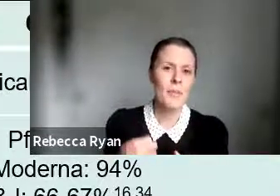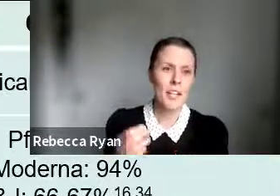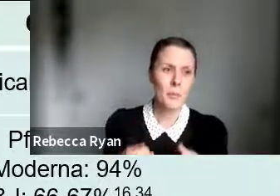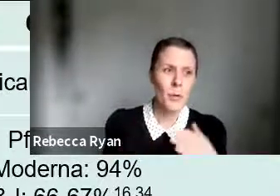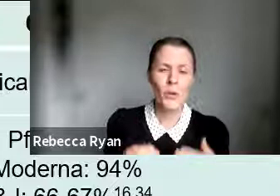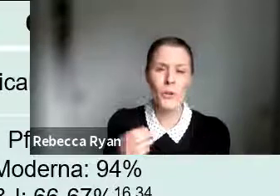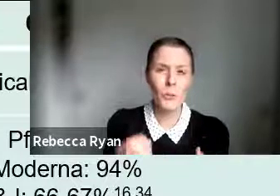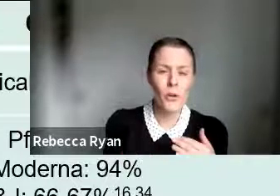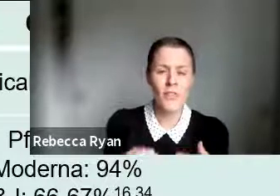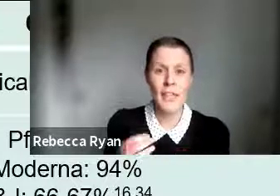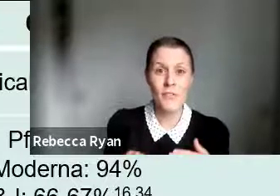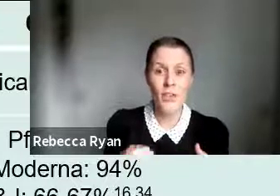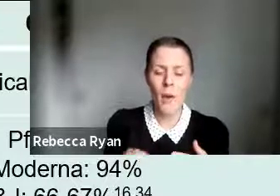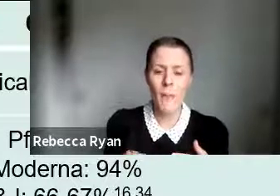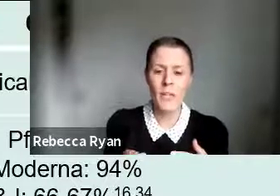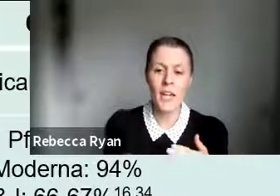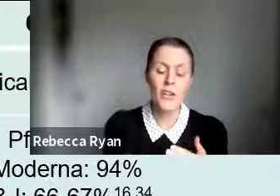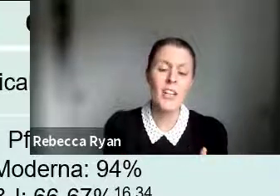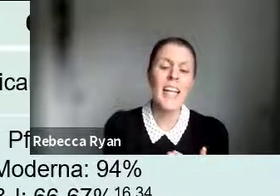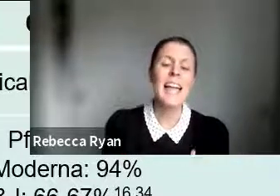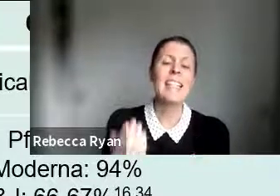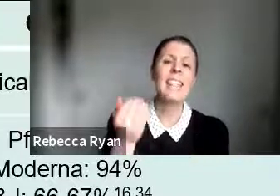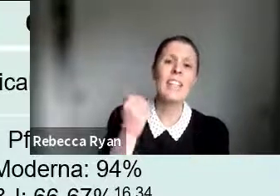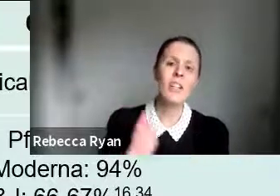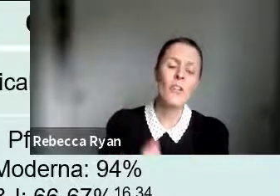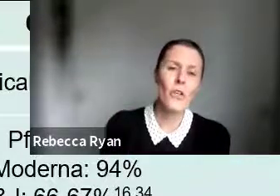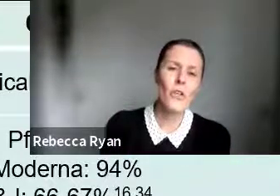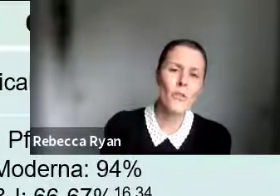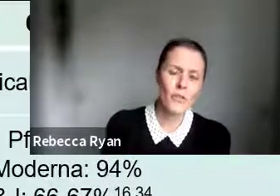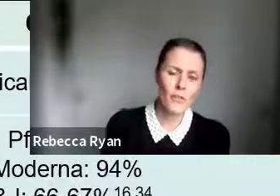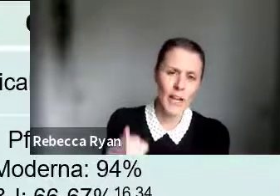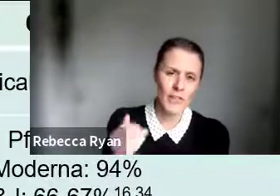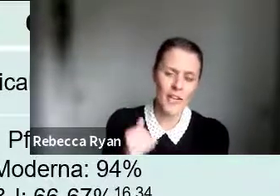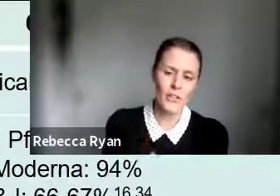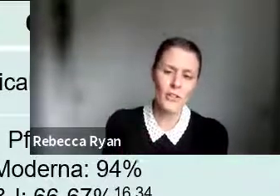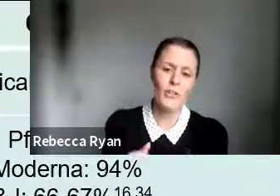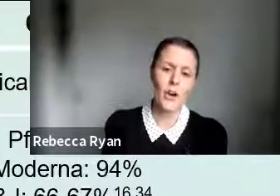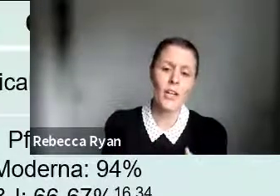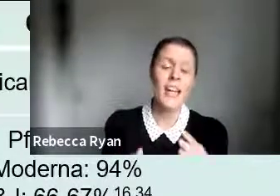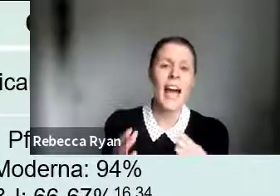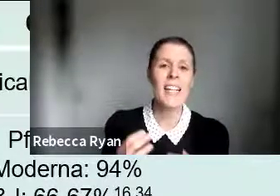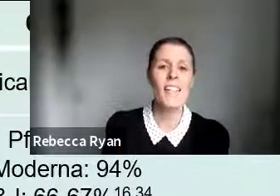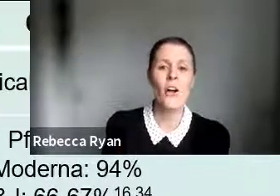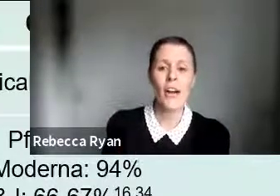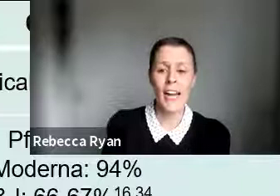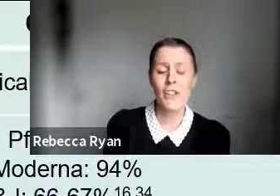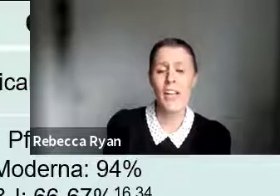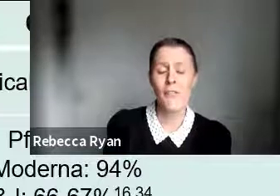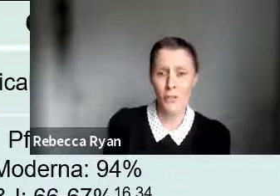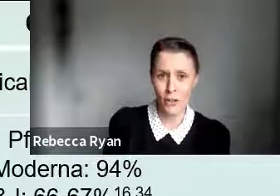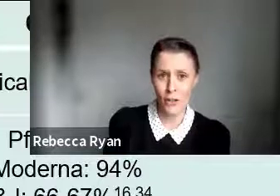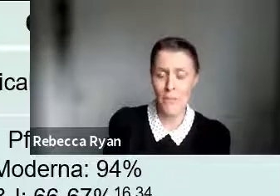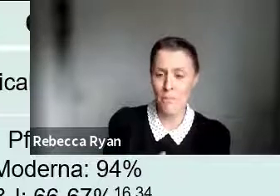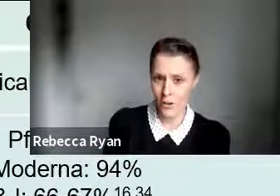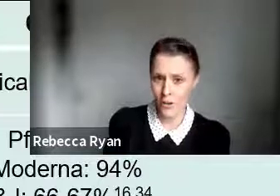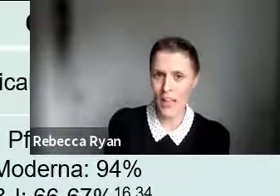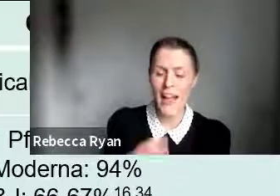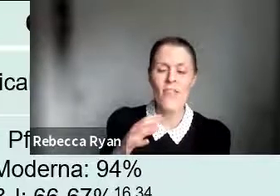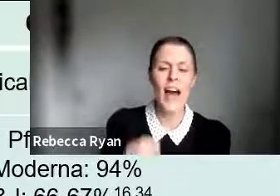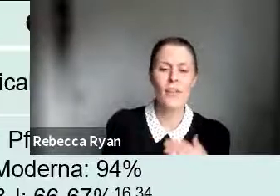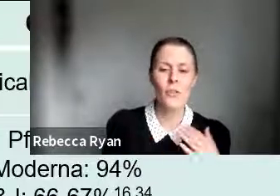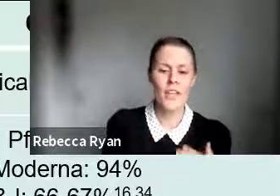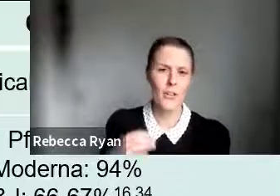for hepatitis B weren't super effective in the population until the universal vaccination started at a younger age in infanthood and